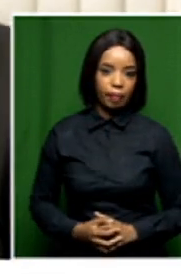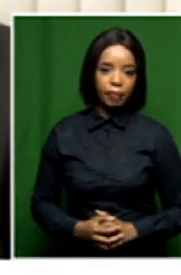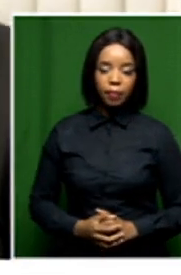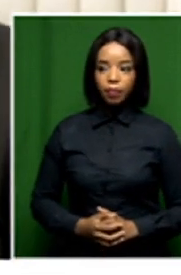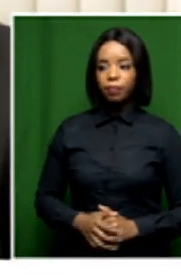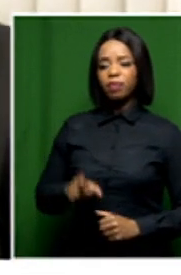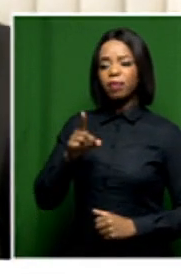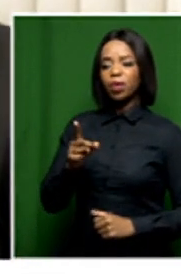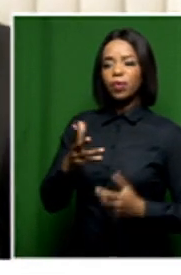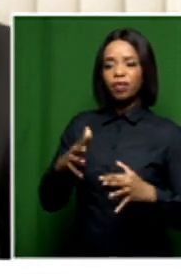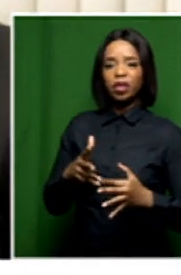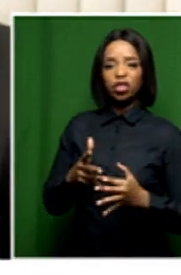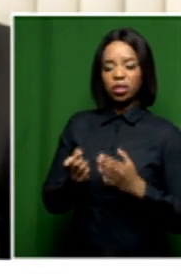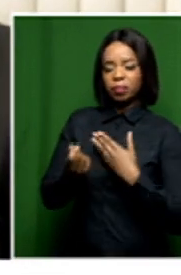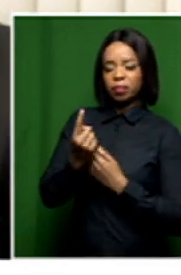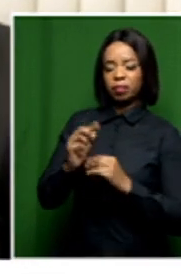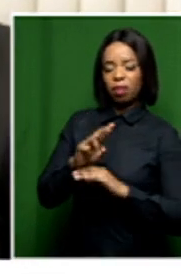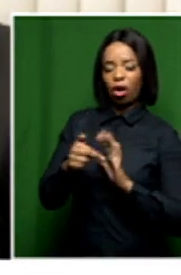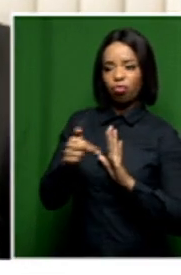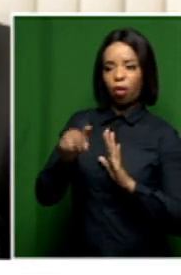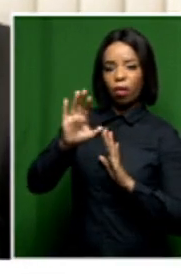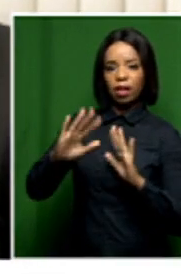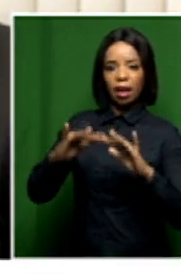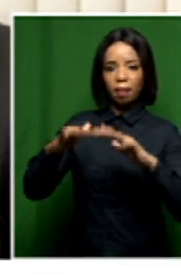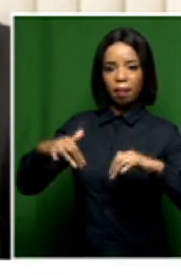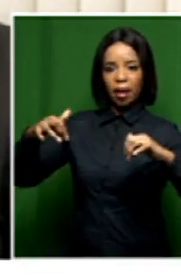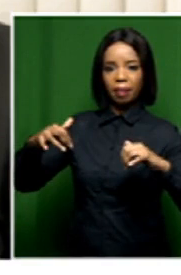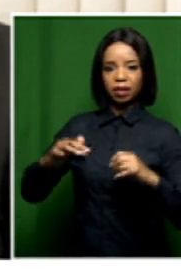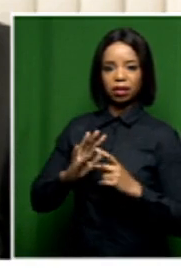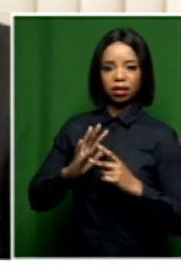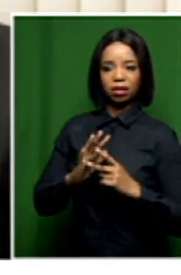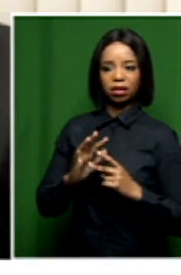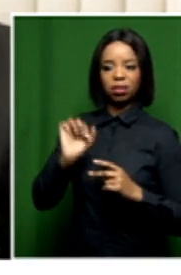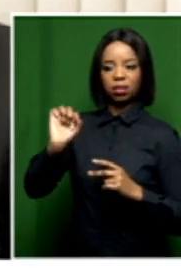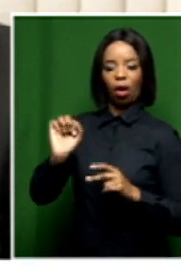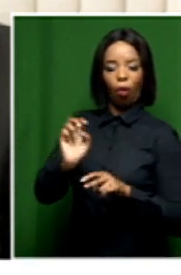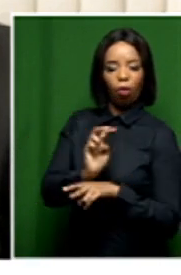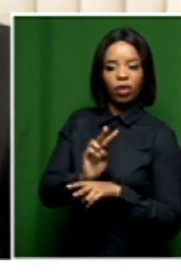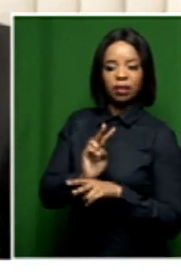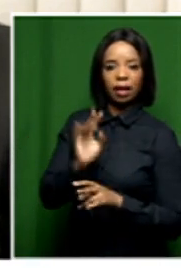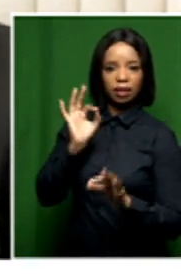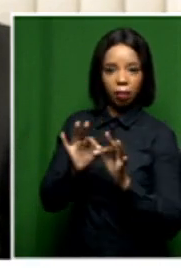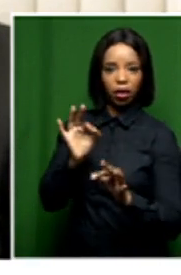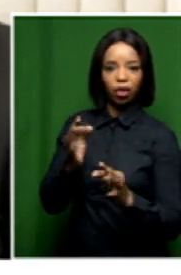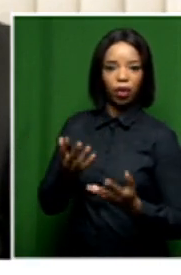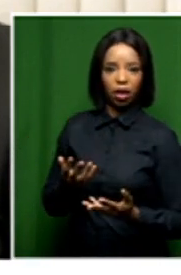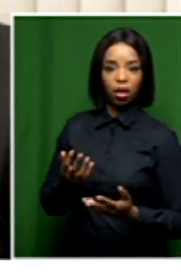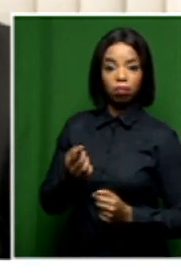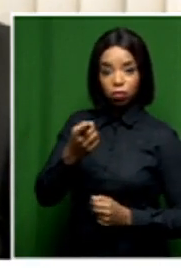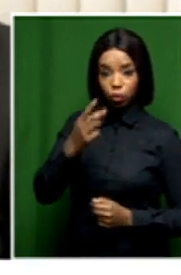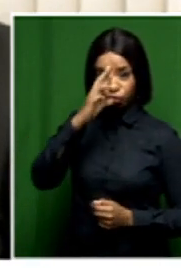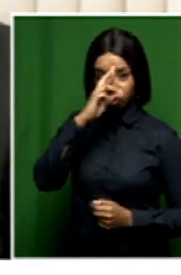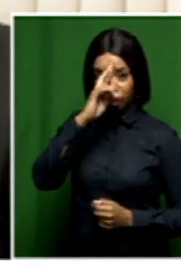about the role of Parliament and its oversight role in particular. So we'll remember that there